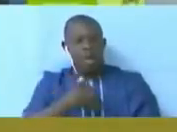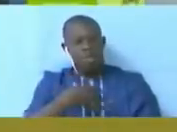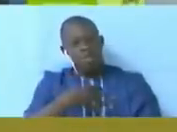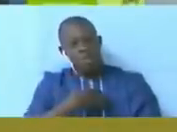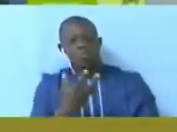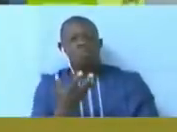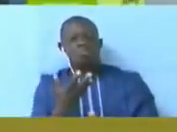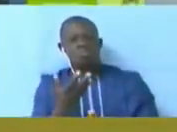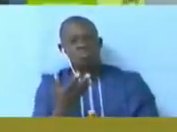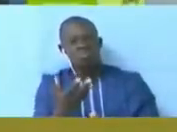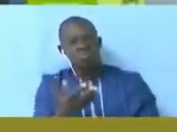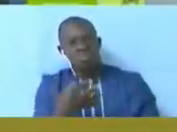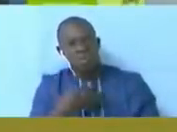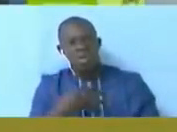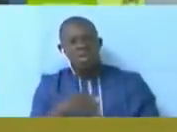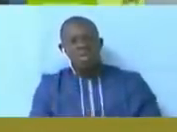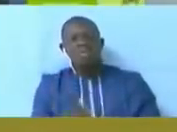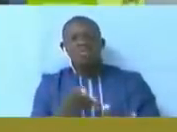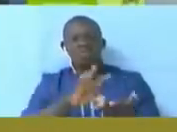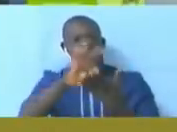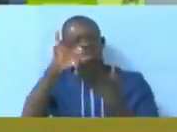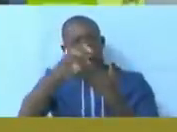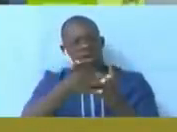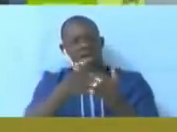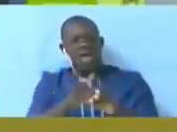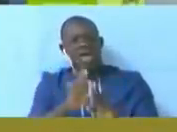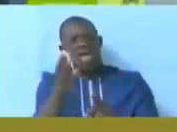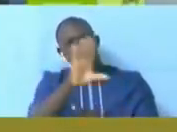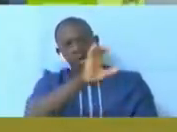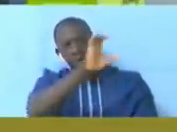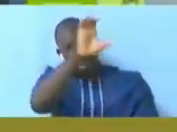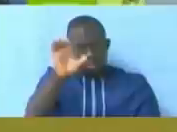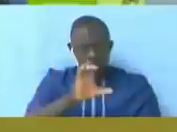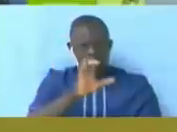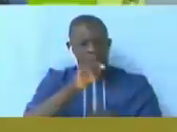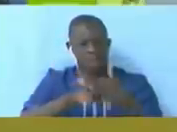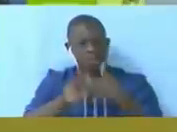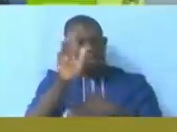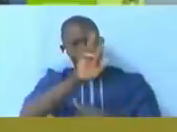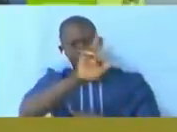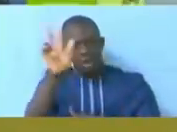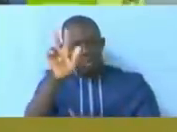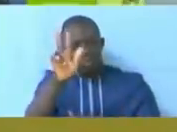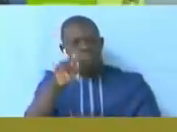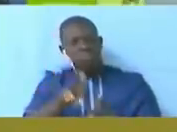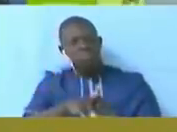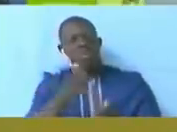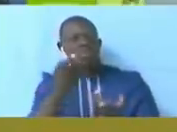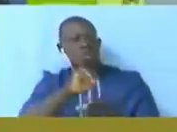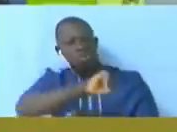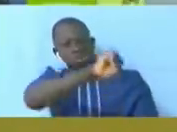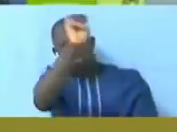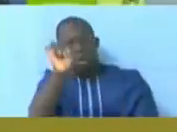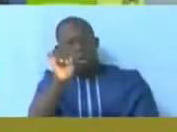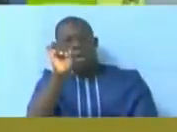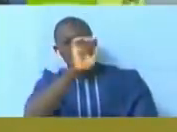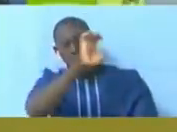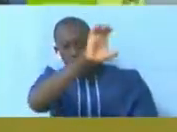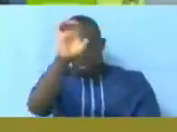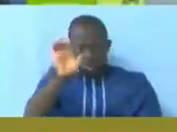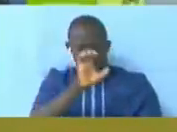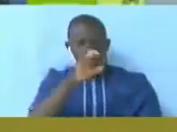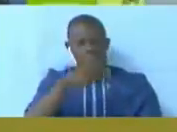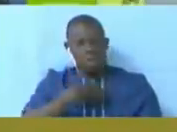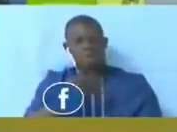relocate to any of the countries in the West. Akonye fo ibela finale kata si banku kang aketa banku o